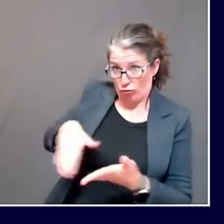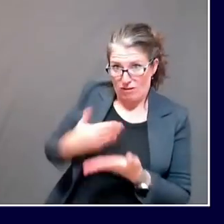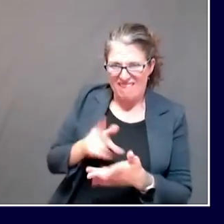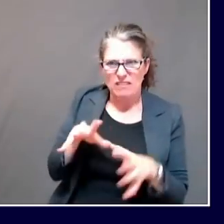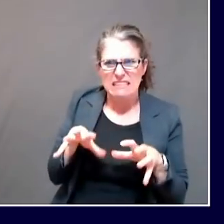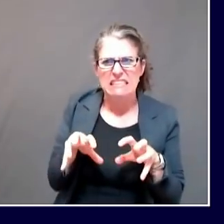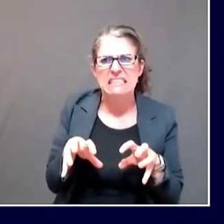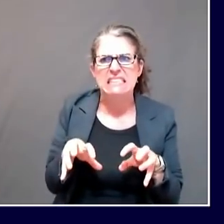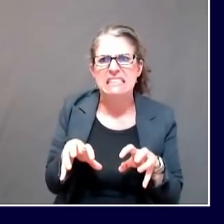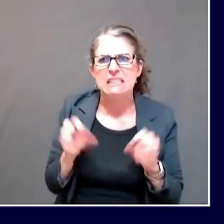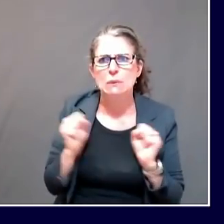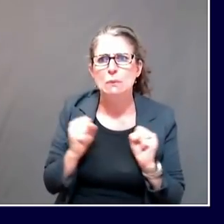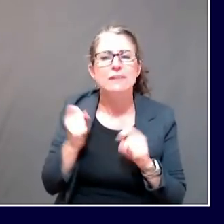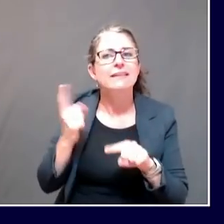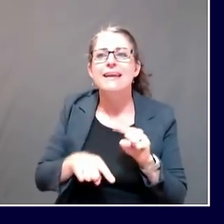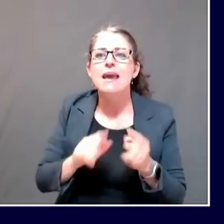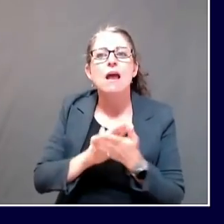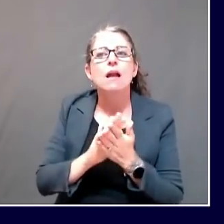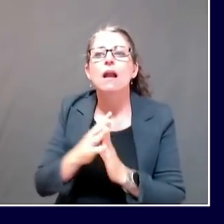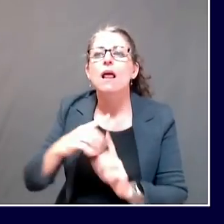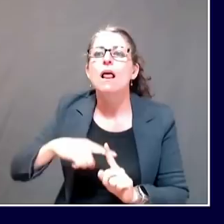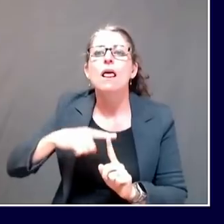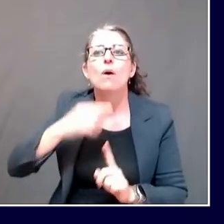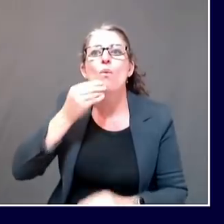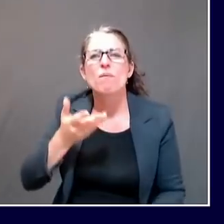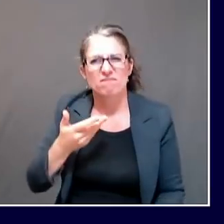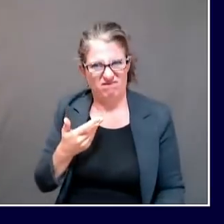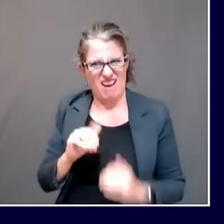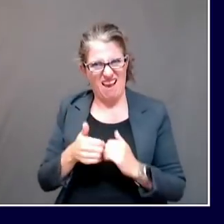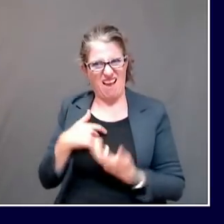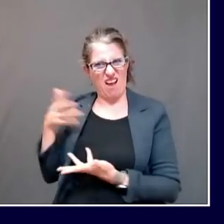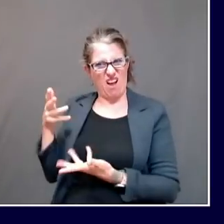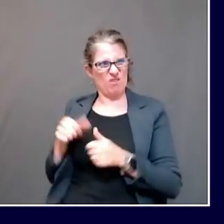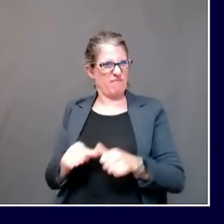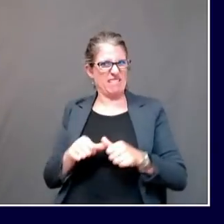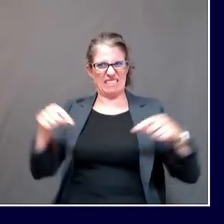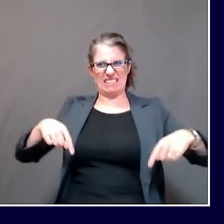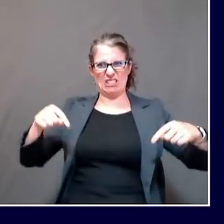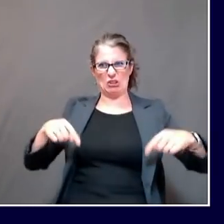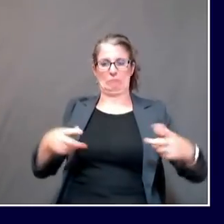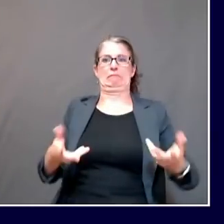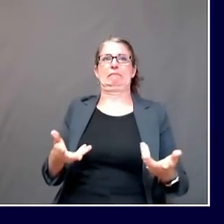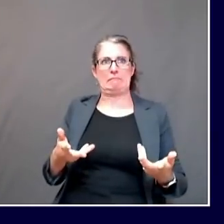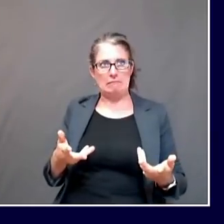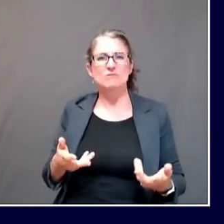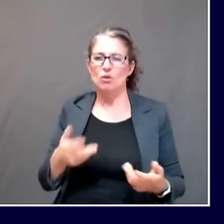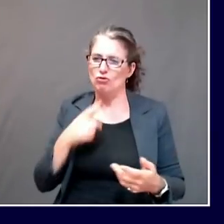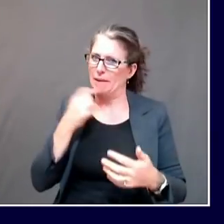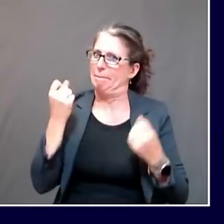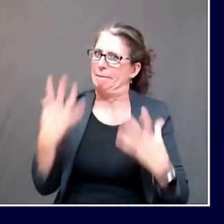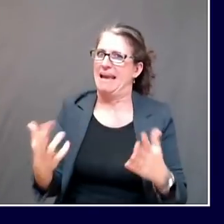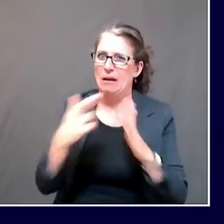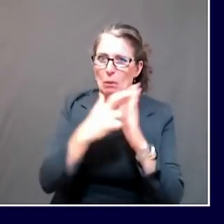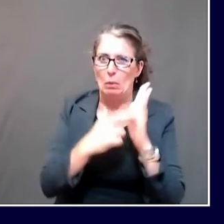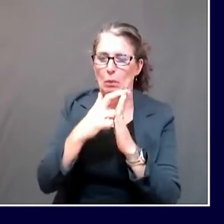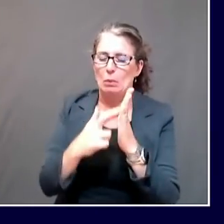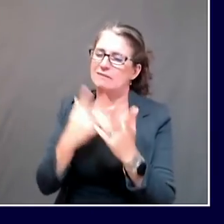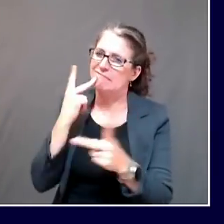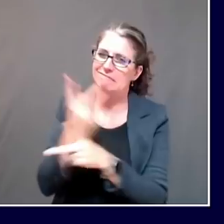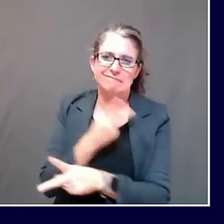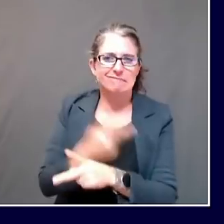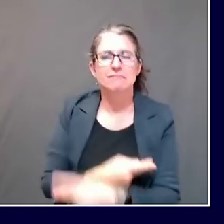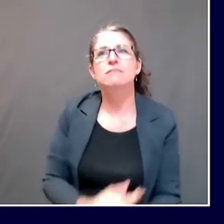Okay, thank you. And Dr. Shah, many Mainers trust the information that you share with us, but